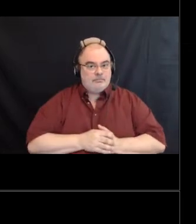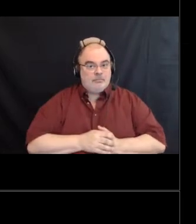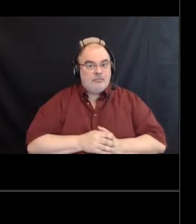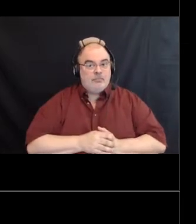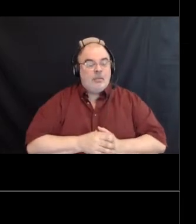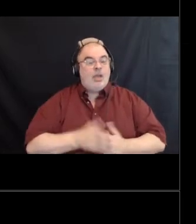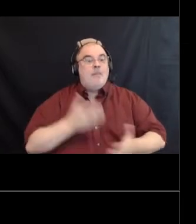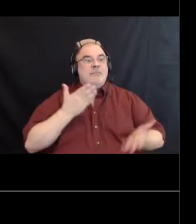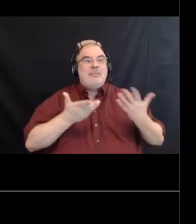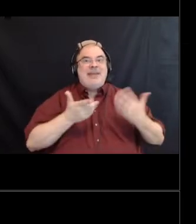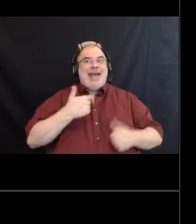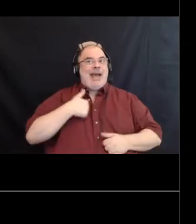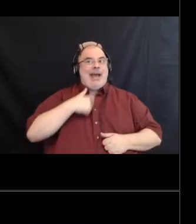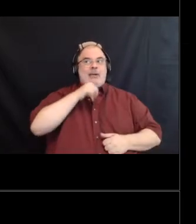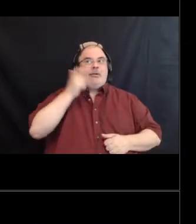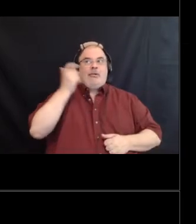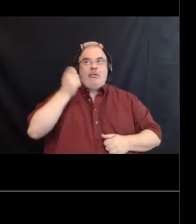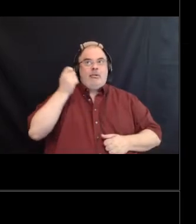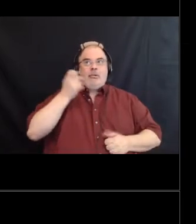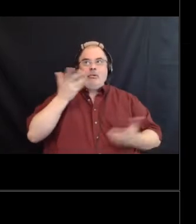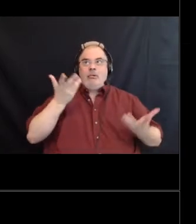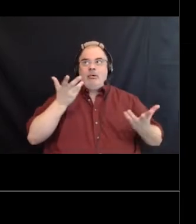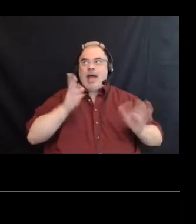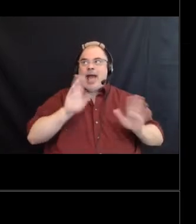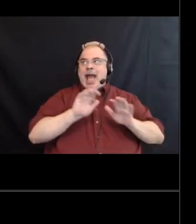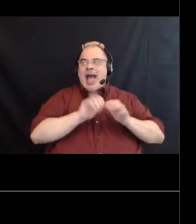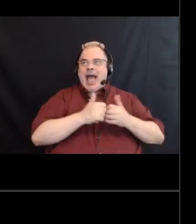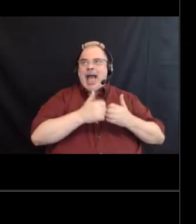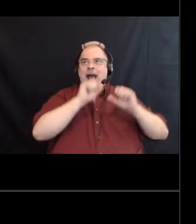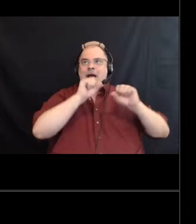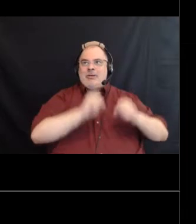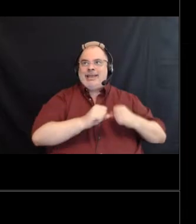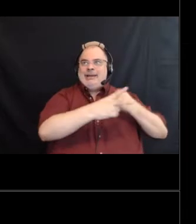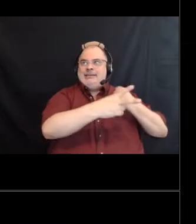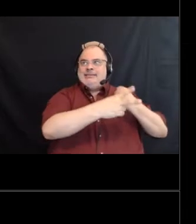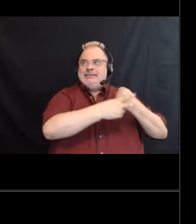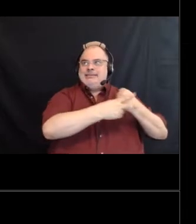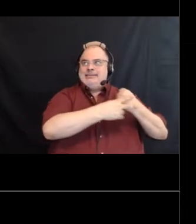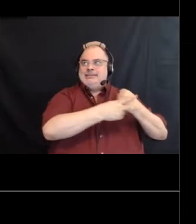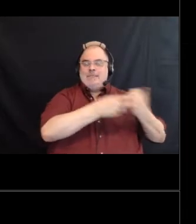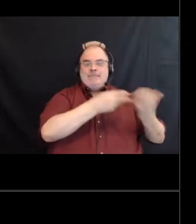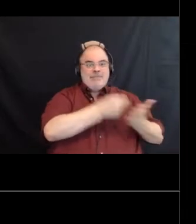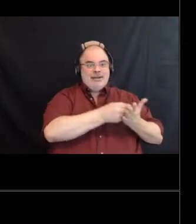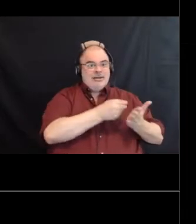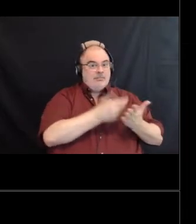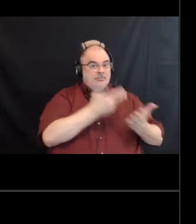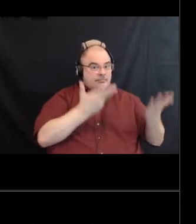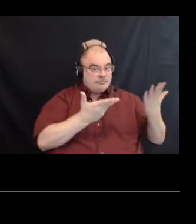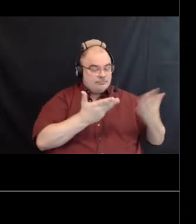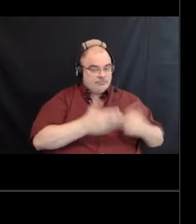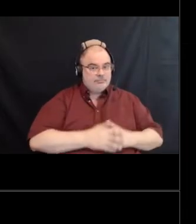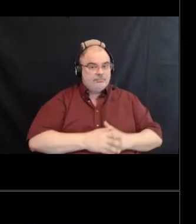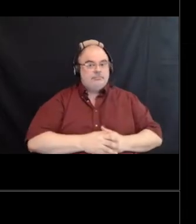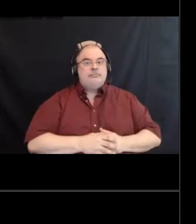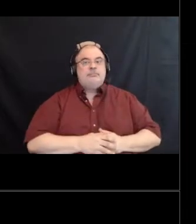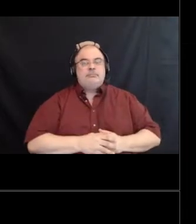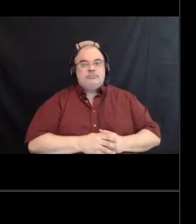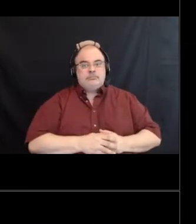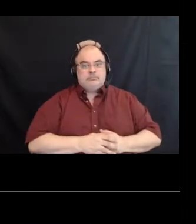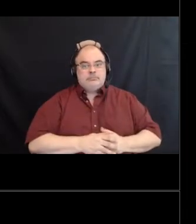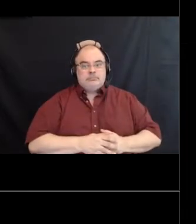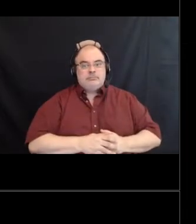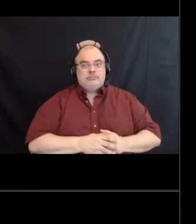ways to have their money go further and earn interest tax-free. You can do that. That's